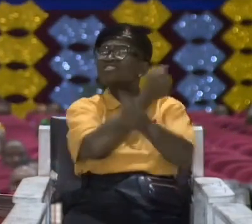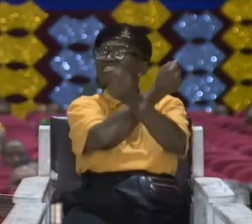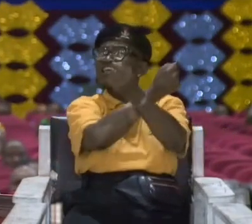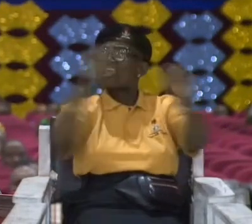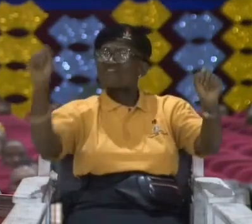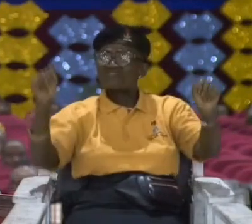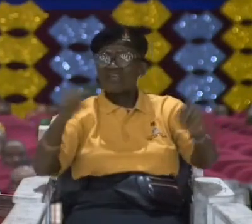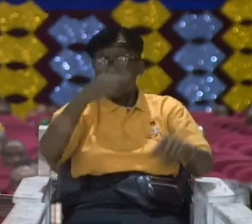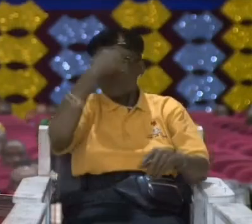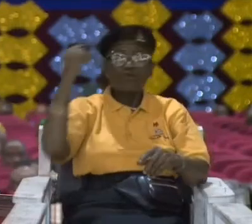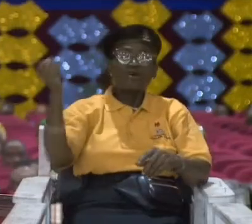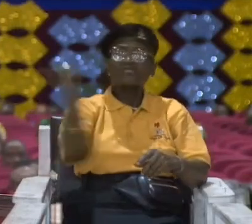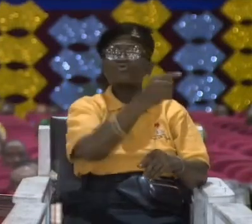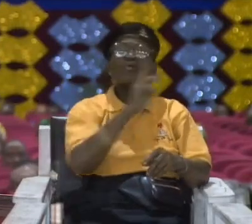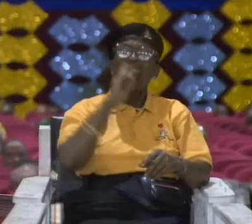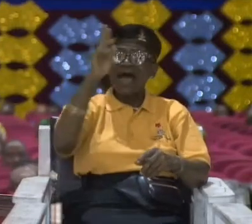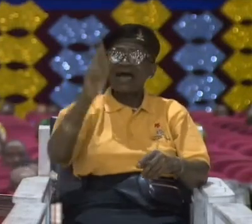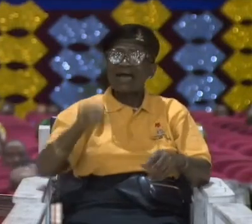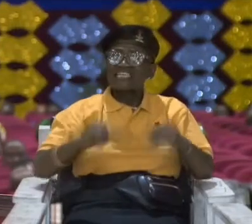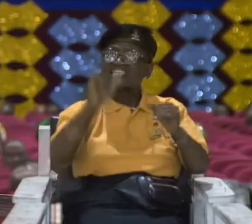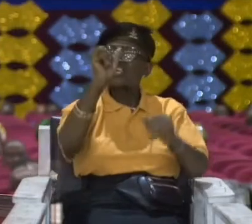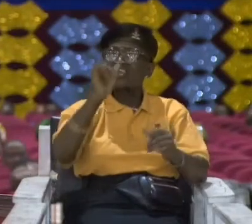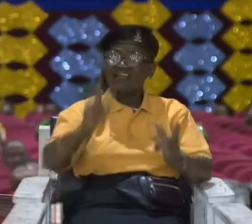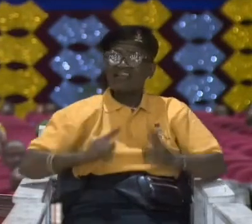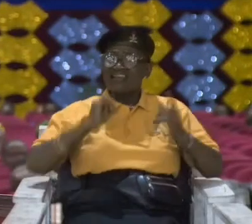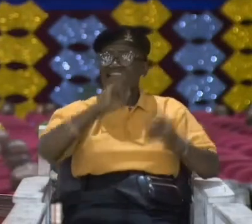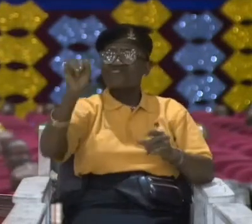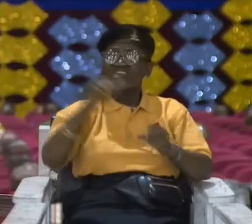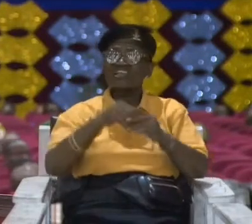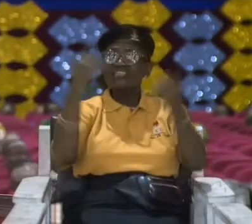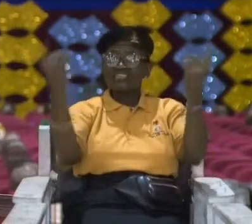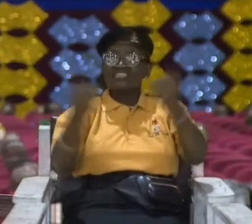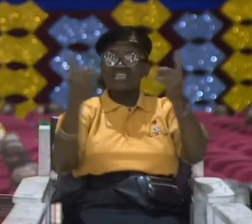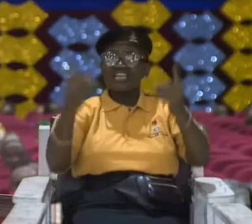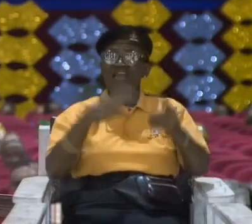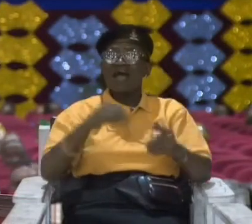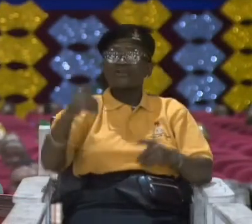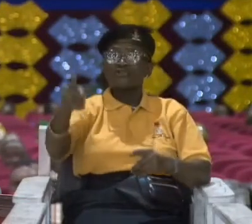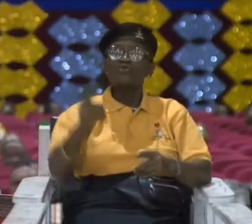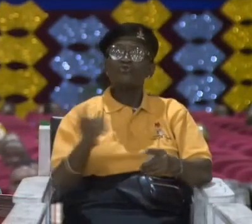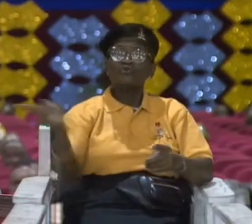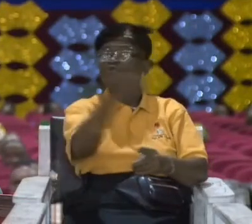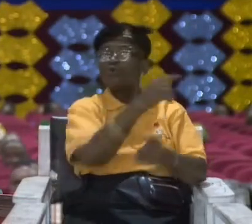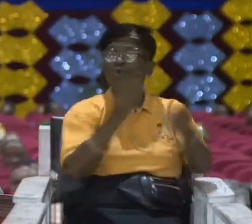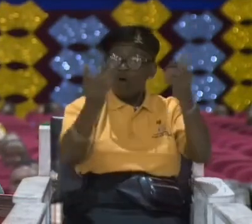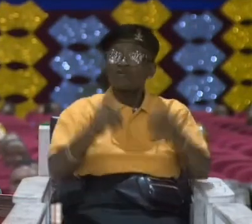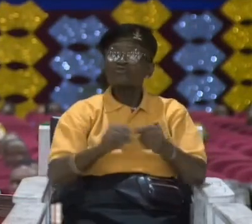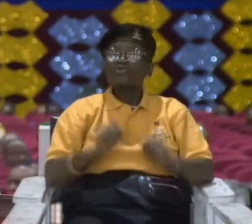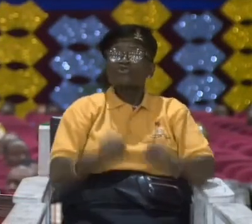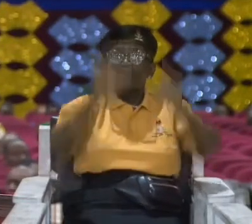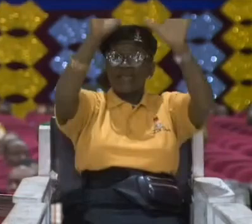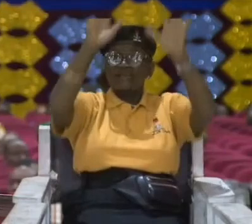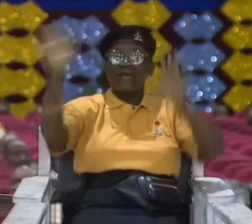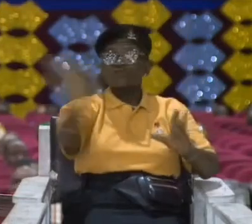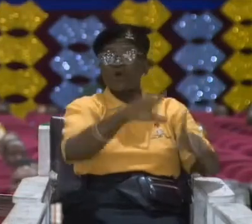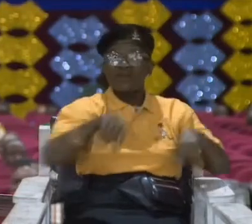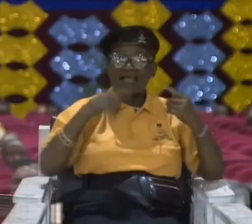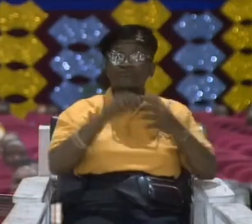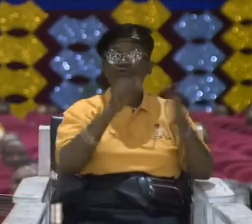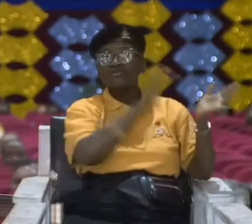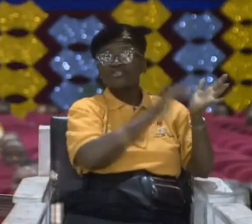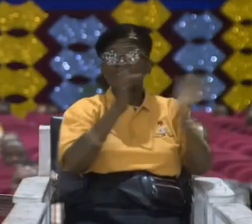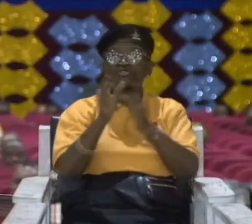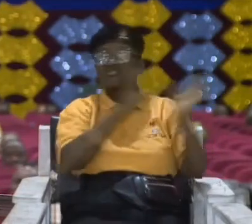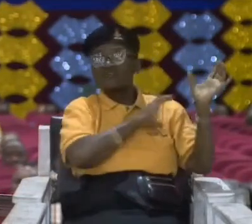living in sin, and you want to surrender your life to Jesus Christ so that his blood can wash away your sins,